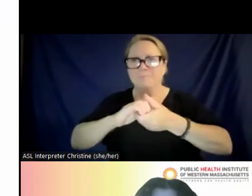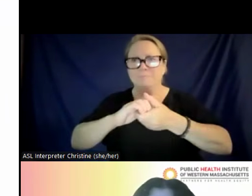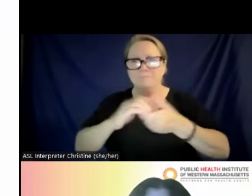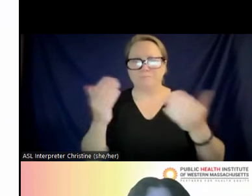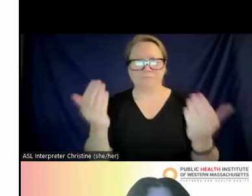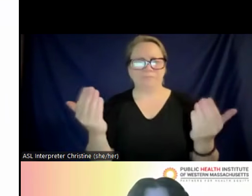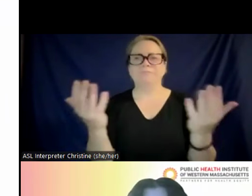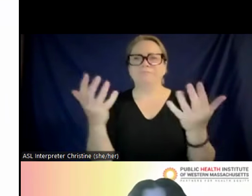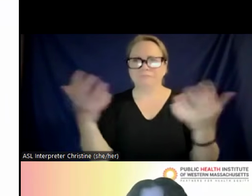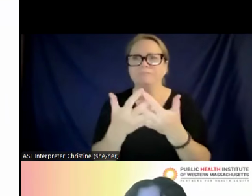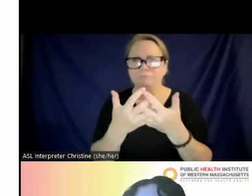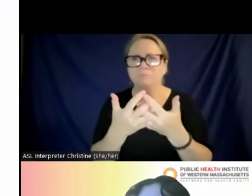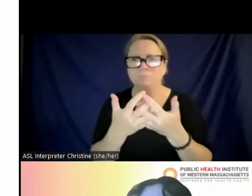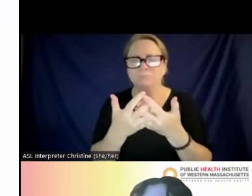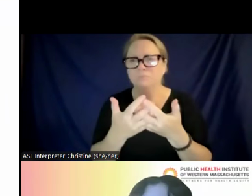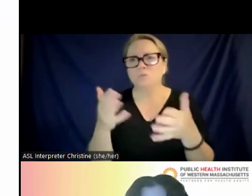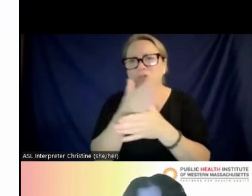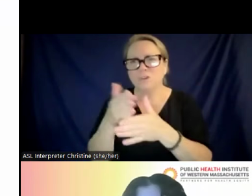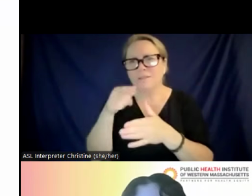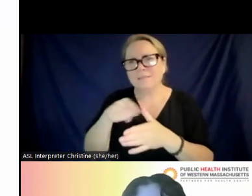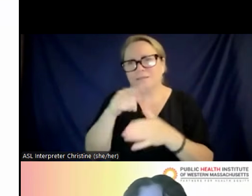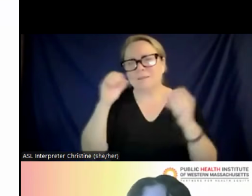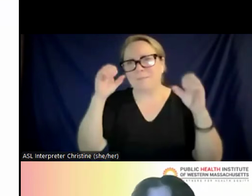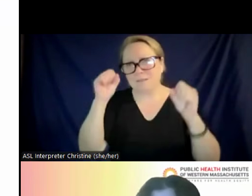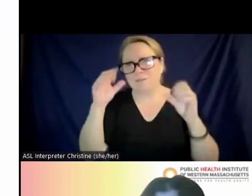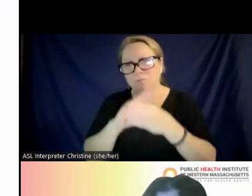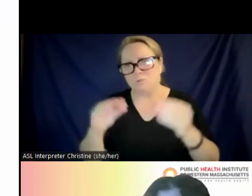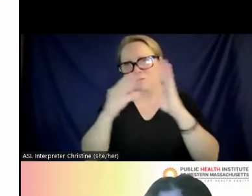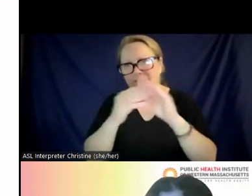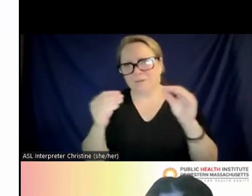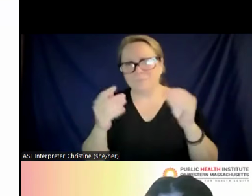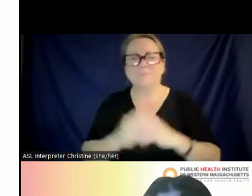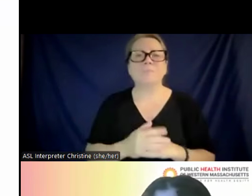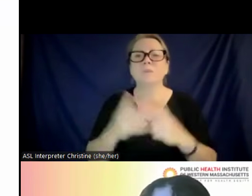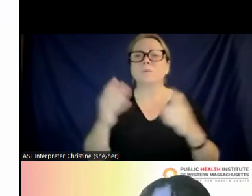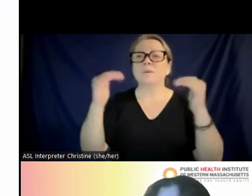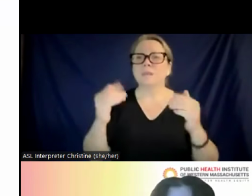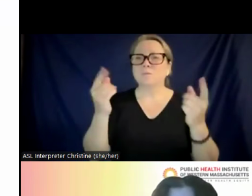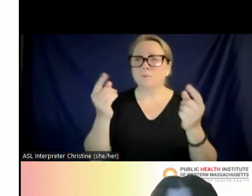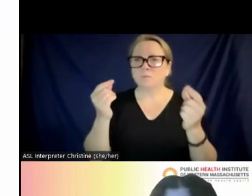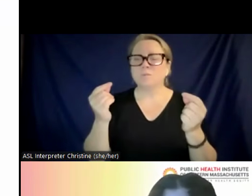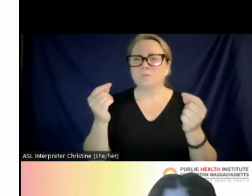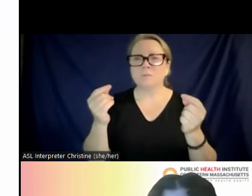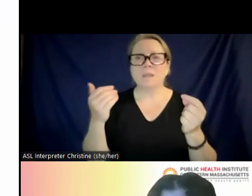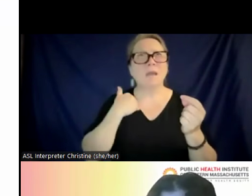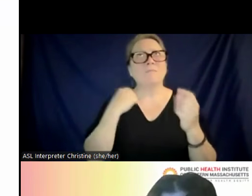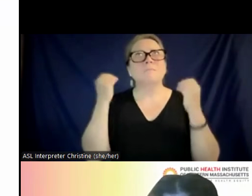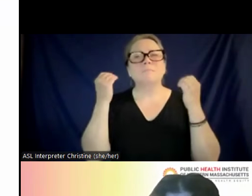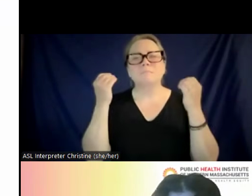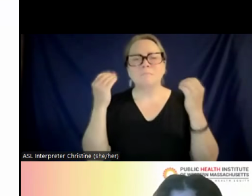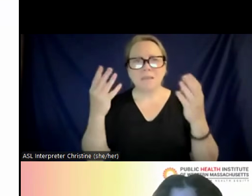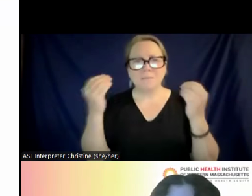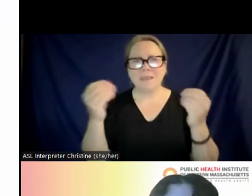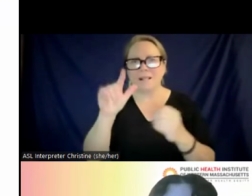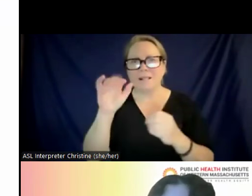tell all of these amazing stories. So as far as next steps, I know there are a whole bunch of links on there. I'm going